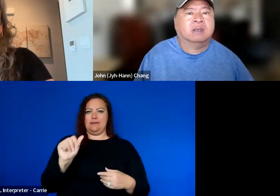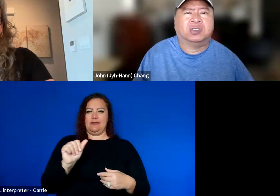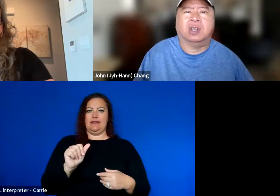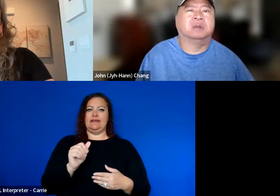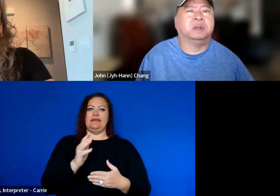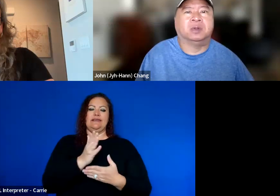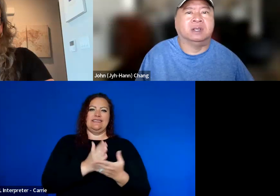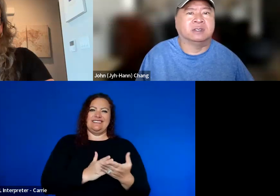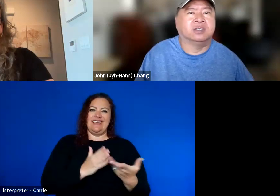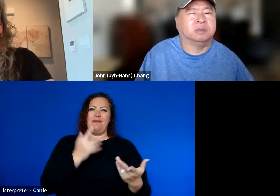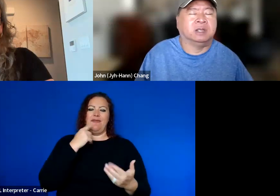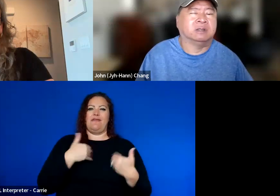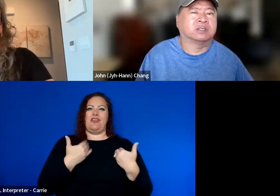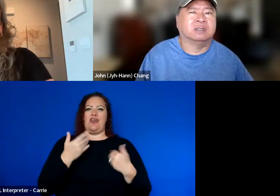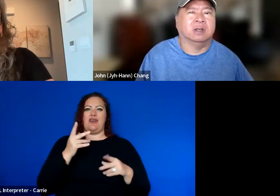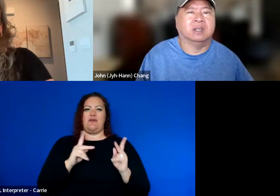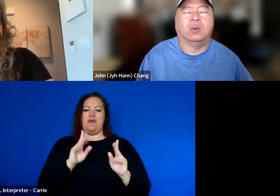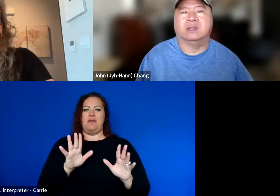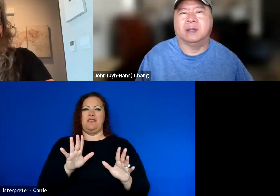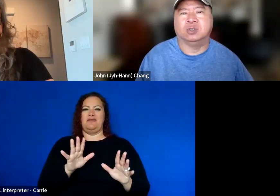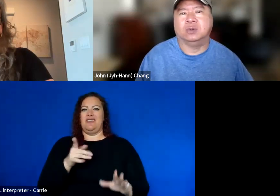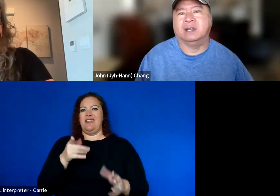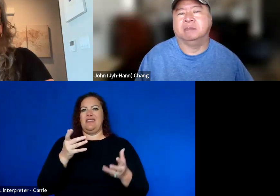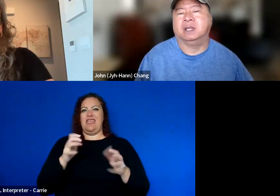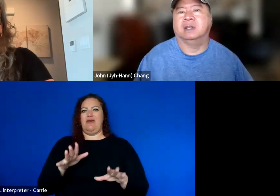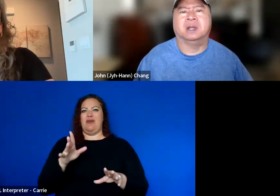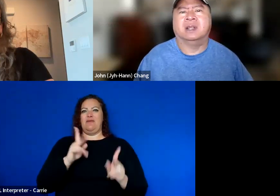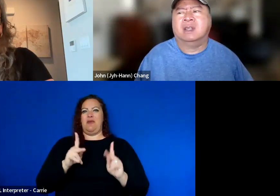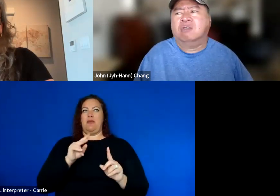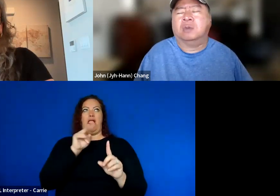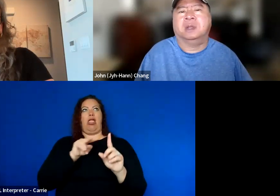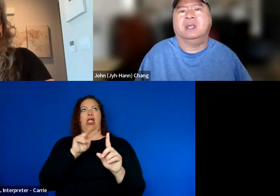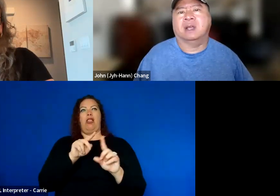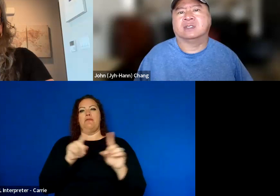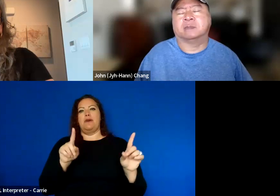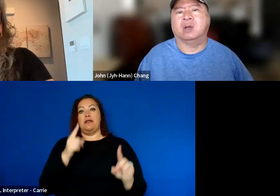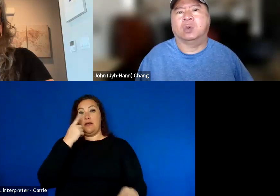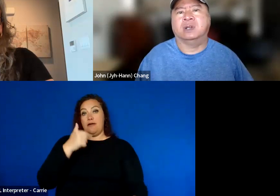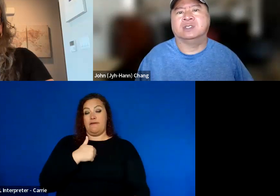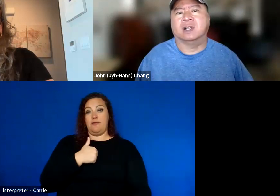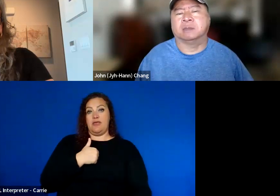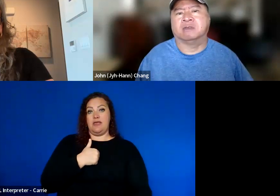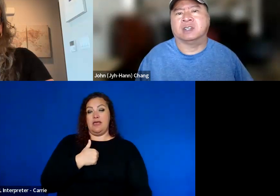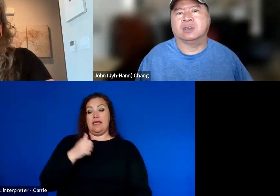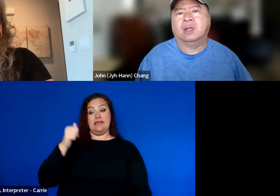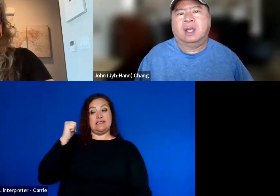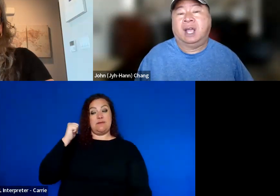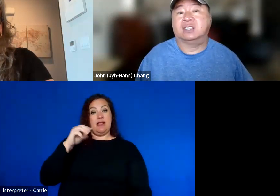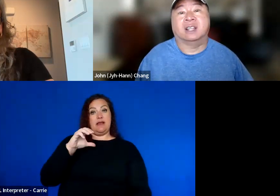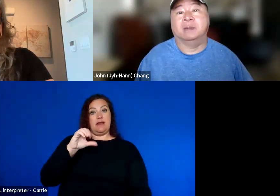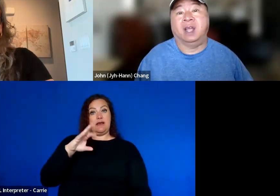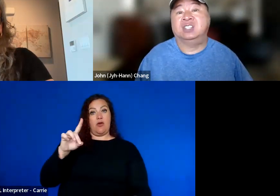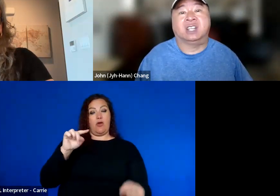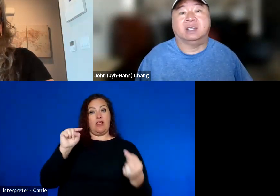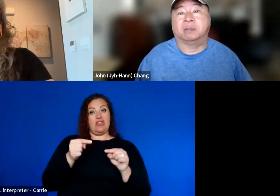says for younger people, there needs to be just, they don't want them to do that in the beginning. But for me, as a spinal cord injury, as a professional, I